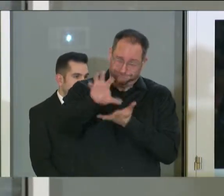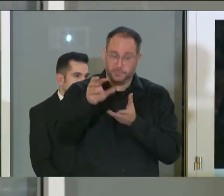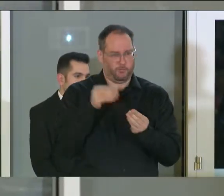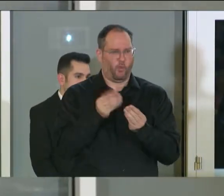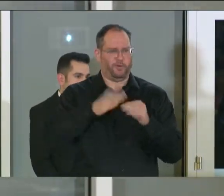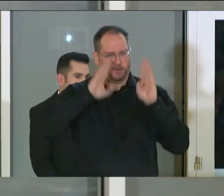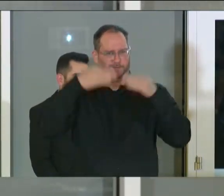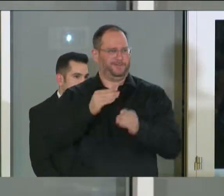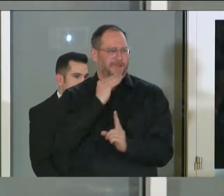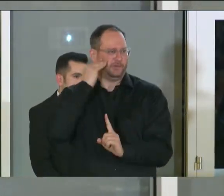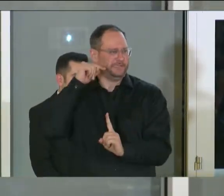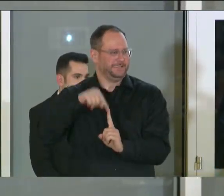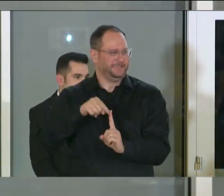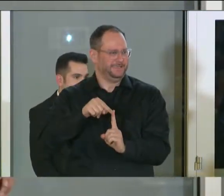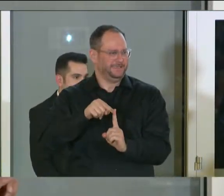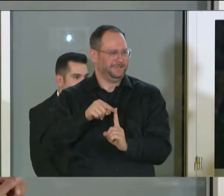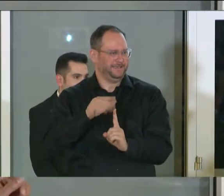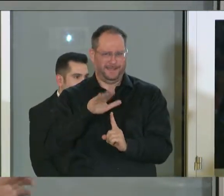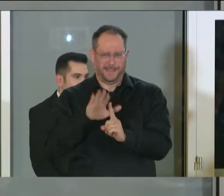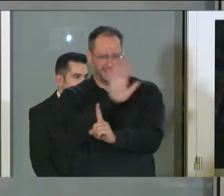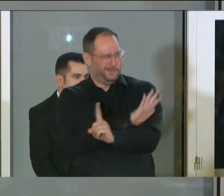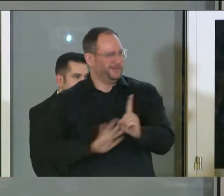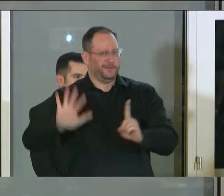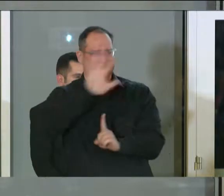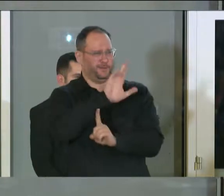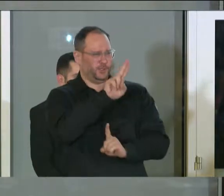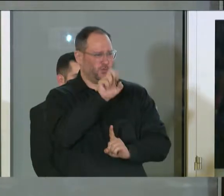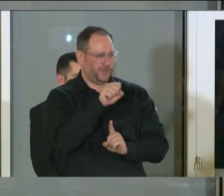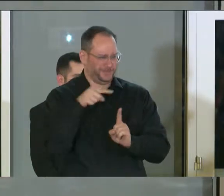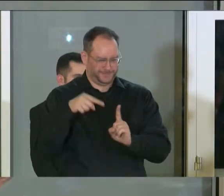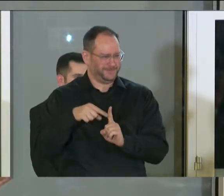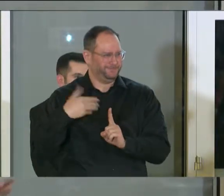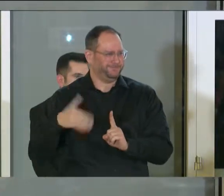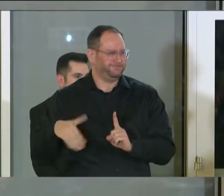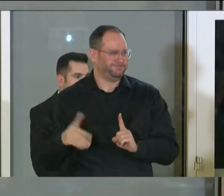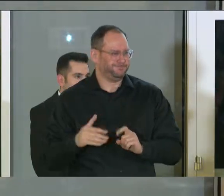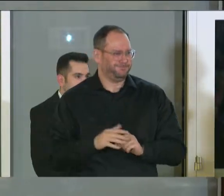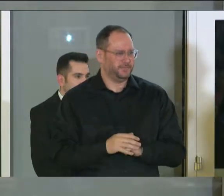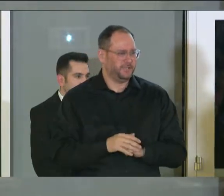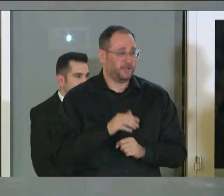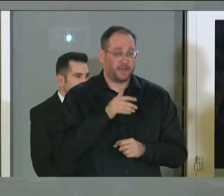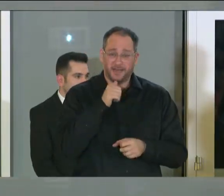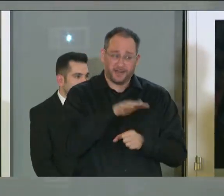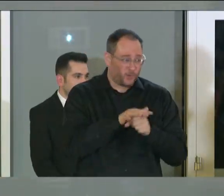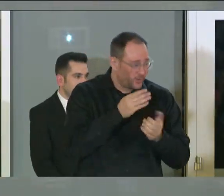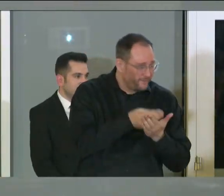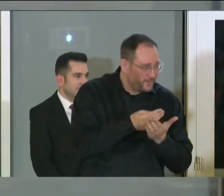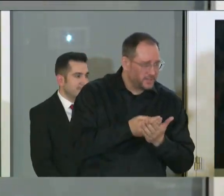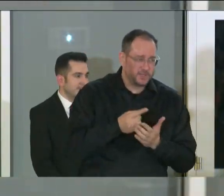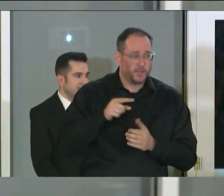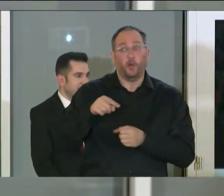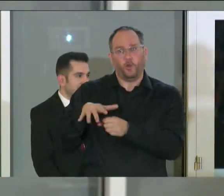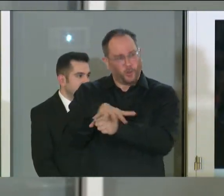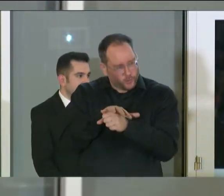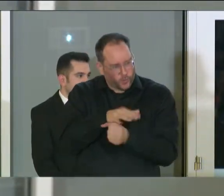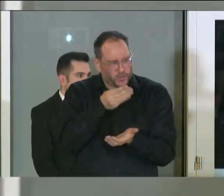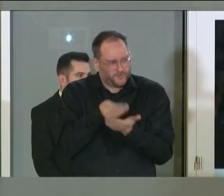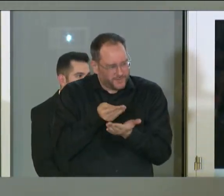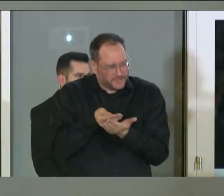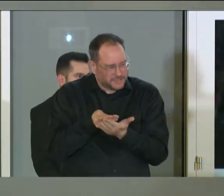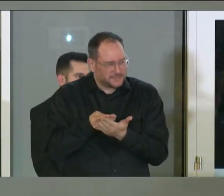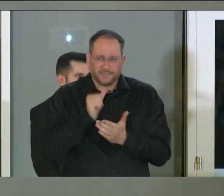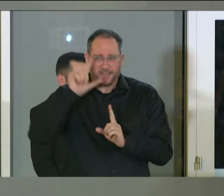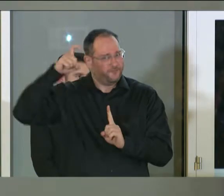Housing Production Trust Fund each year, locally funded, not feds, not anybody else, locally funded, to be able to